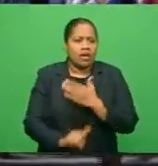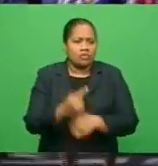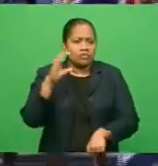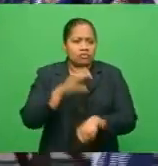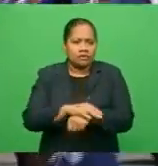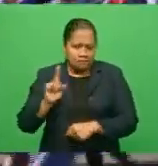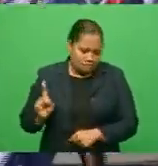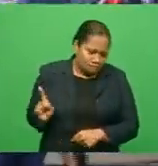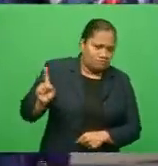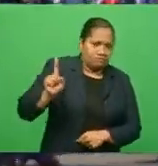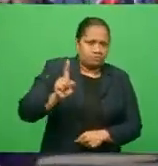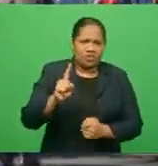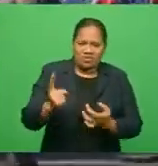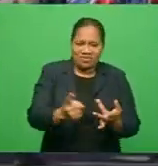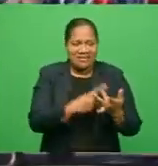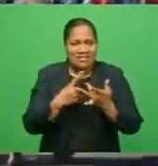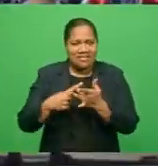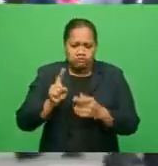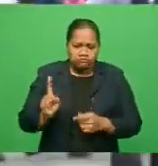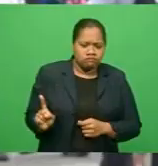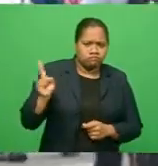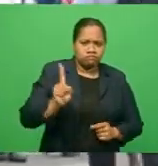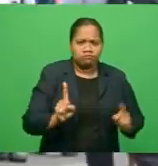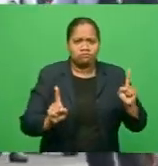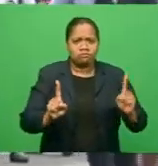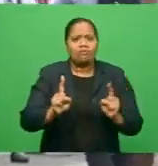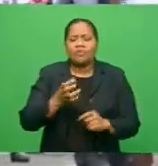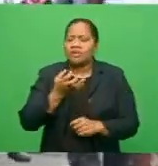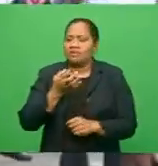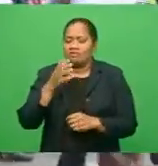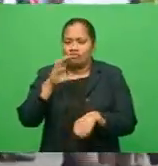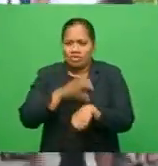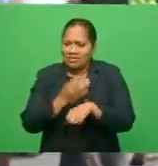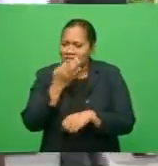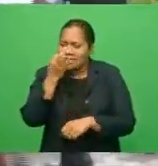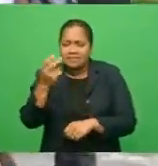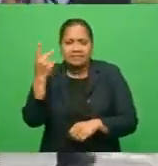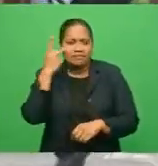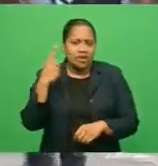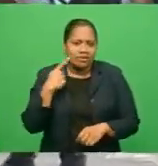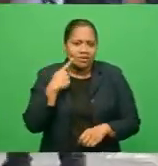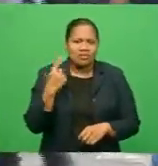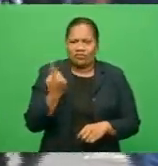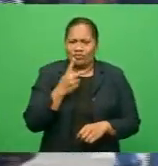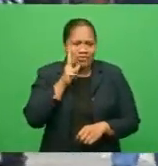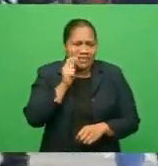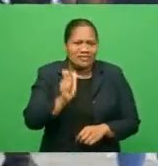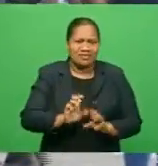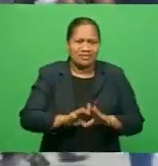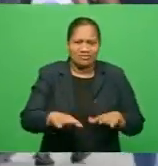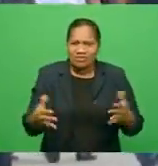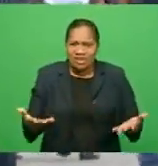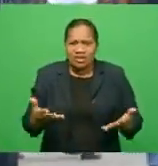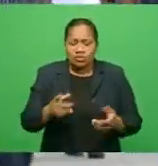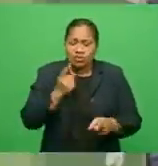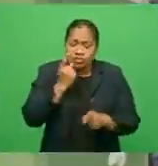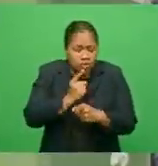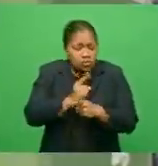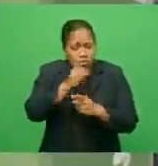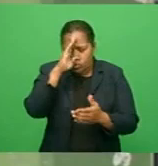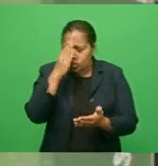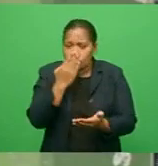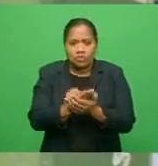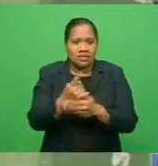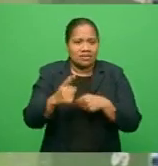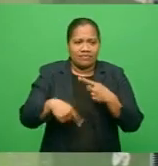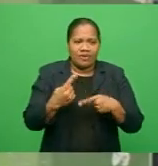other stakeholders. The police are requesting parents, guardians and teachers to talk to students about the